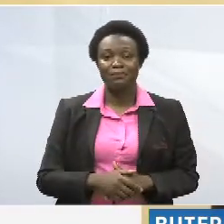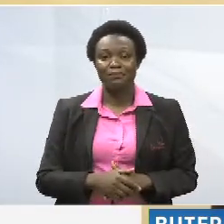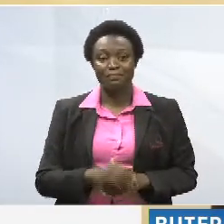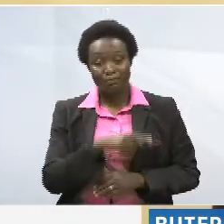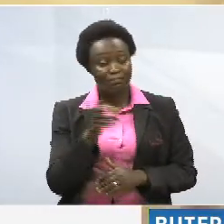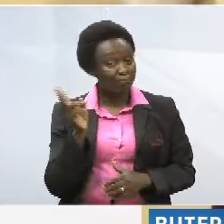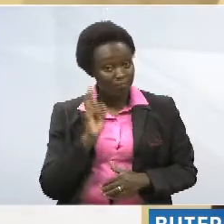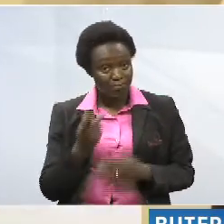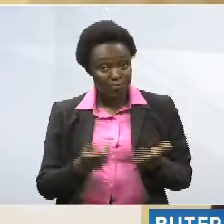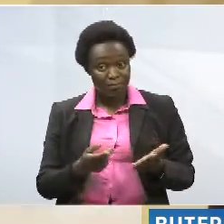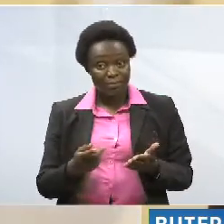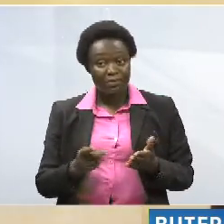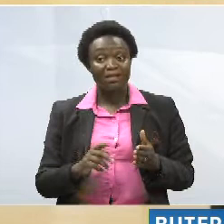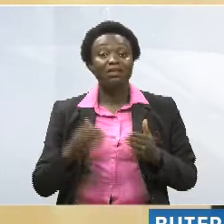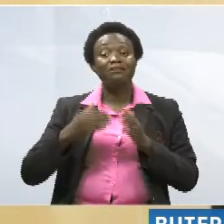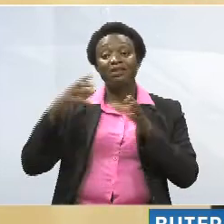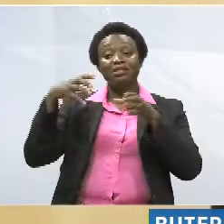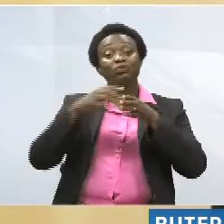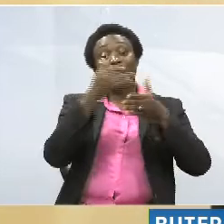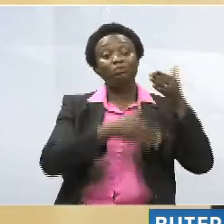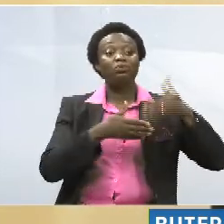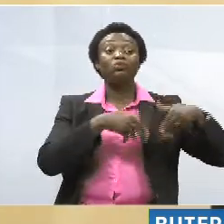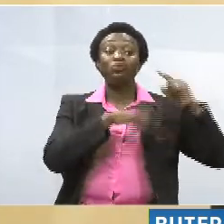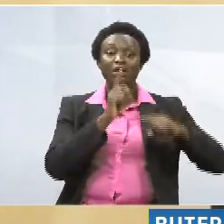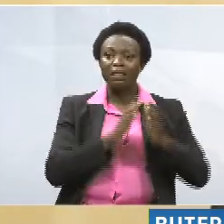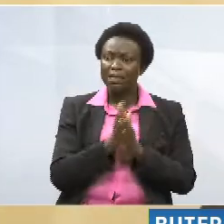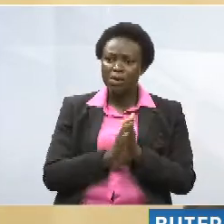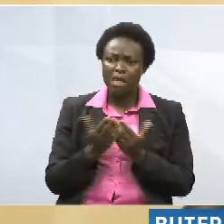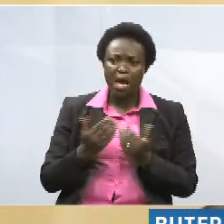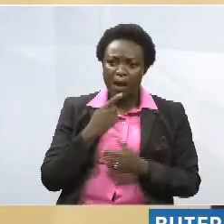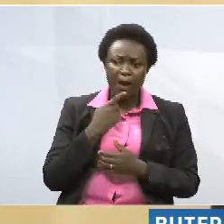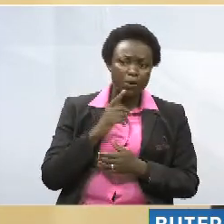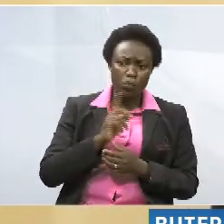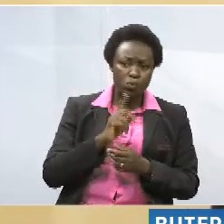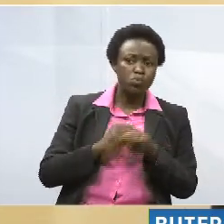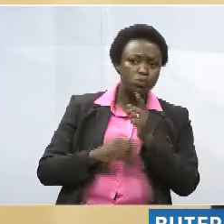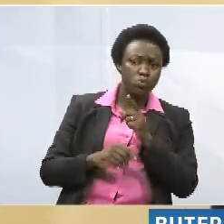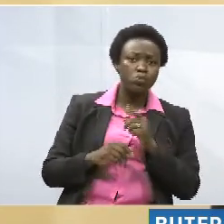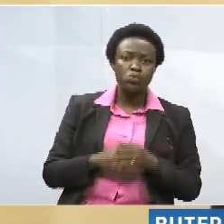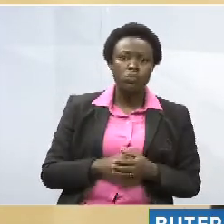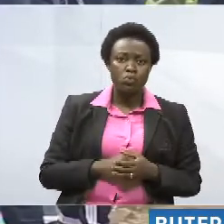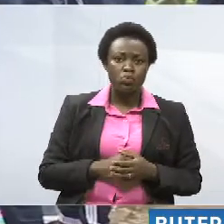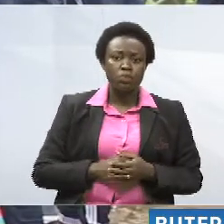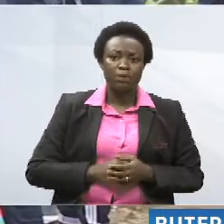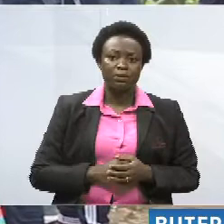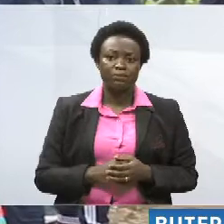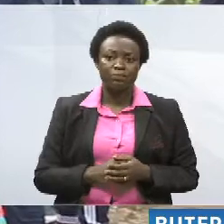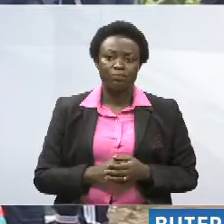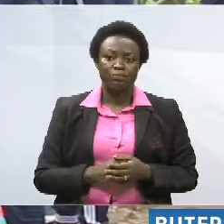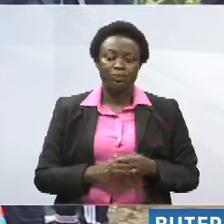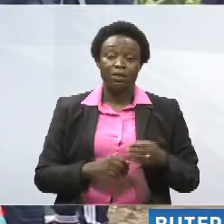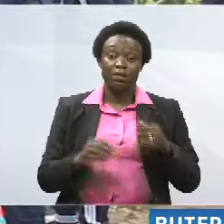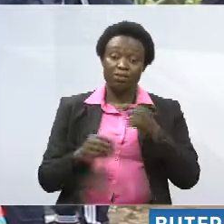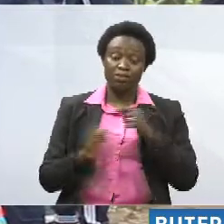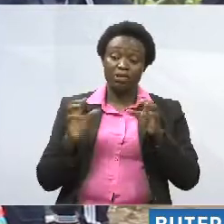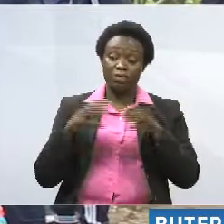Mukiwulire nabali abawangudde dda abalindiridde bagati akabiriiti kabizeeki katuuse. Mawokota mu mpaka zino eriwamu